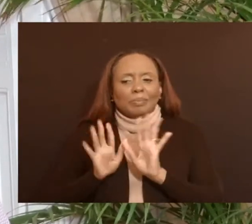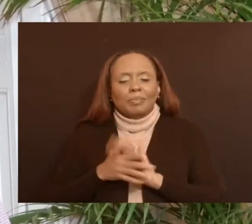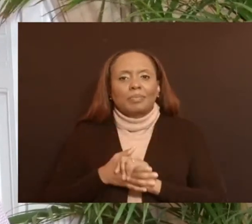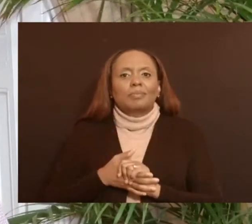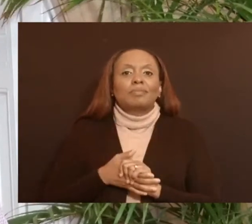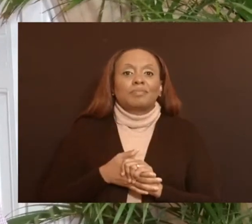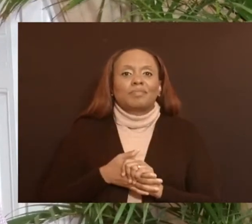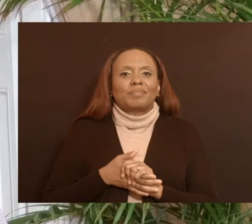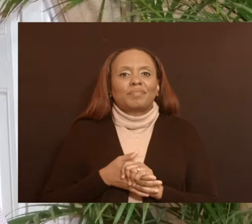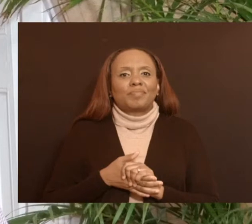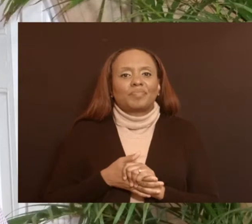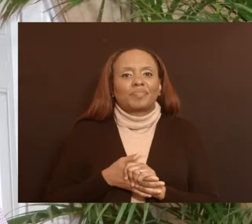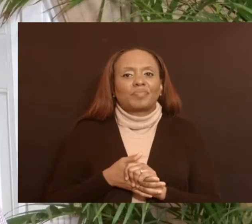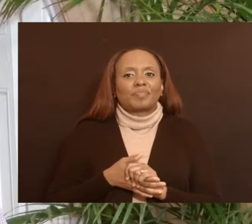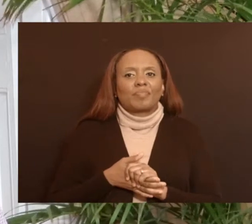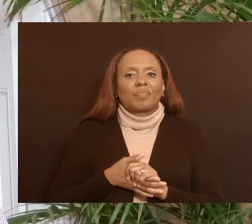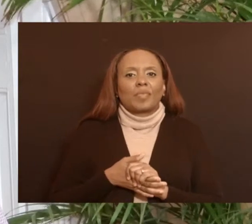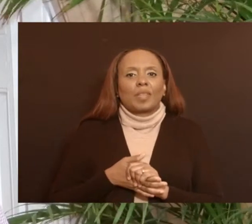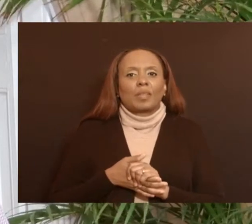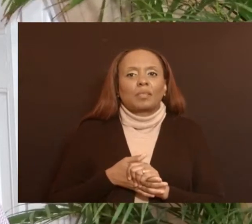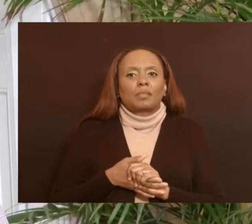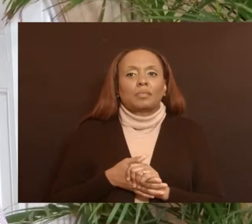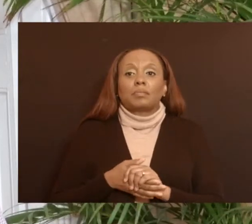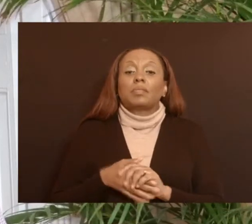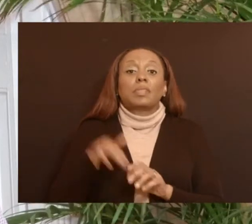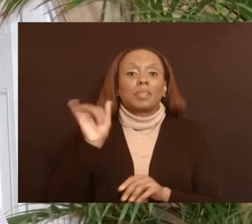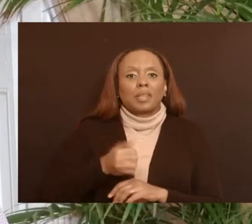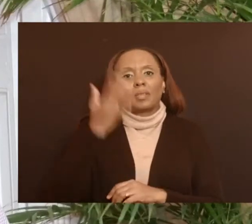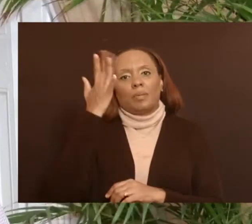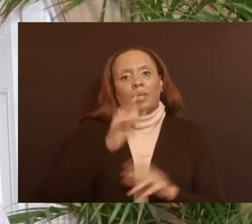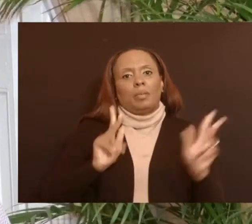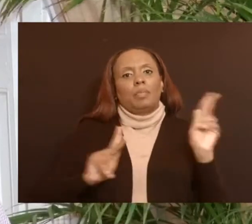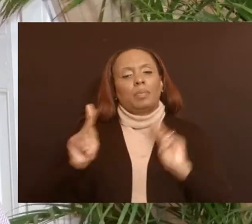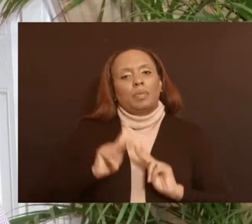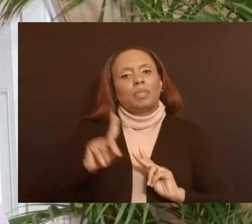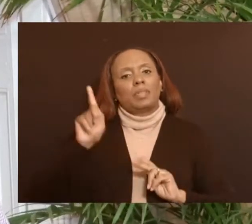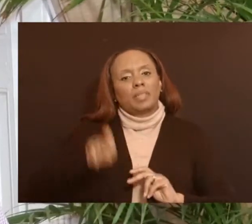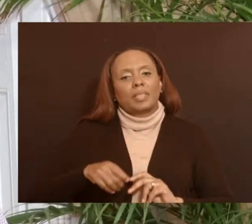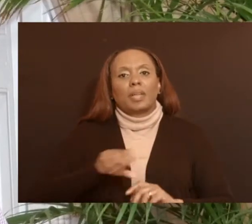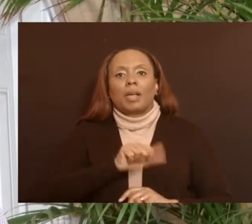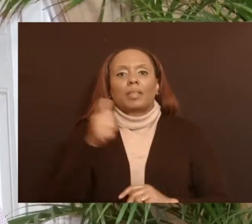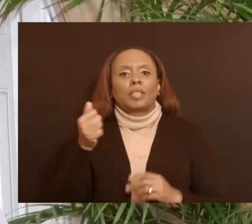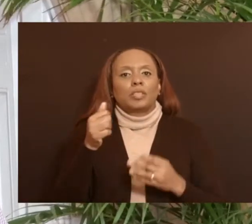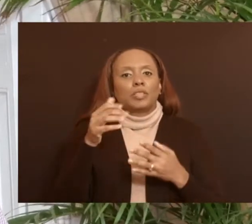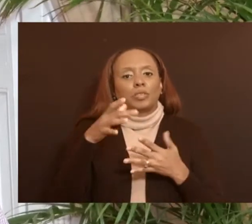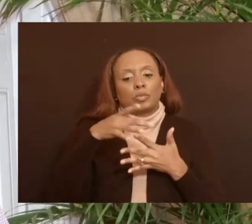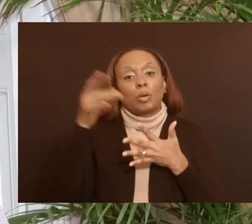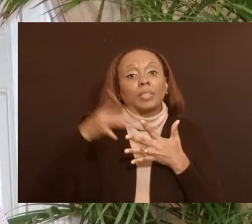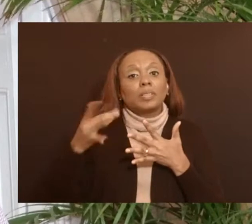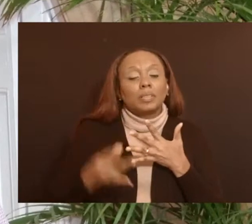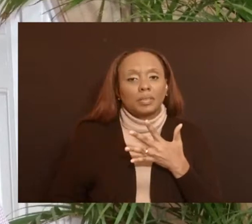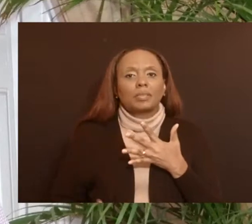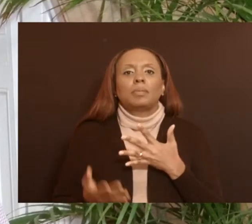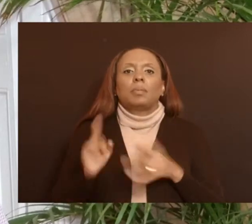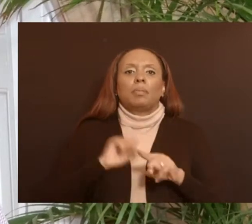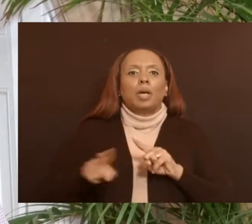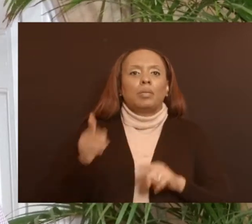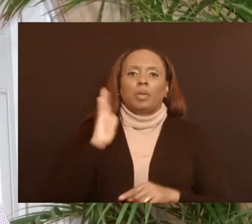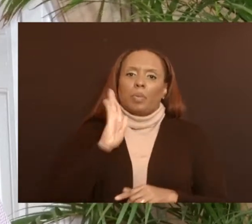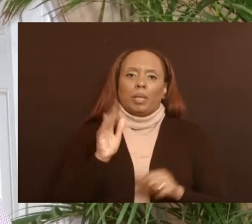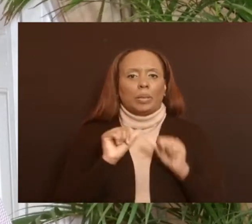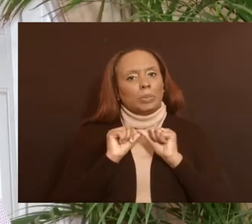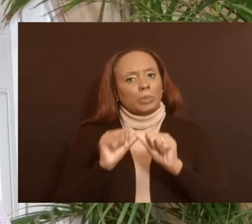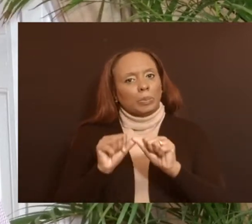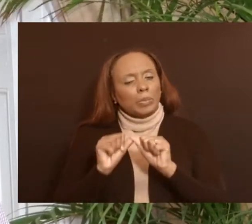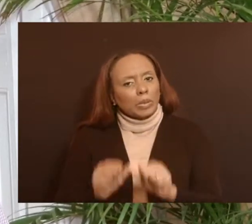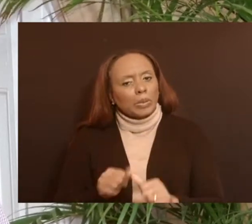we believe that persons should have options for vaccinations, and we will try to continue to move along this path.